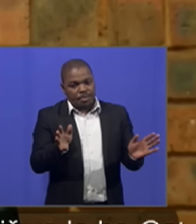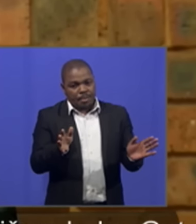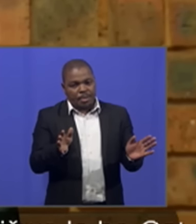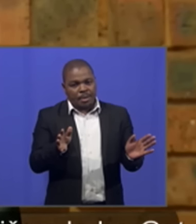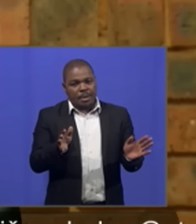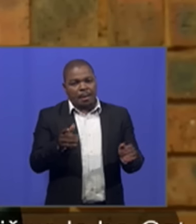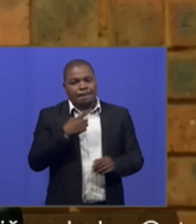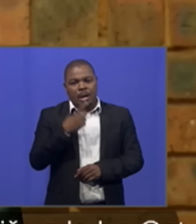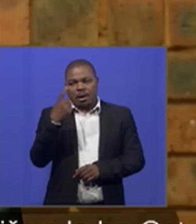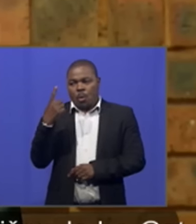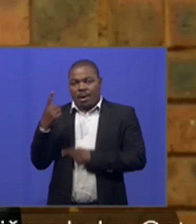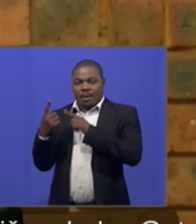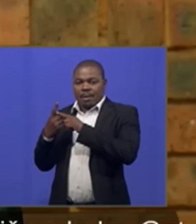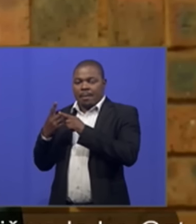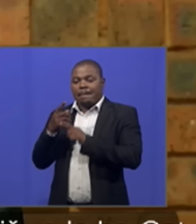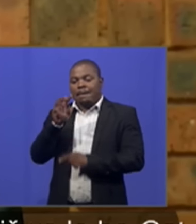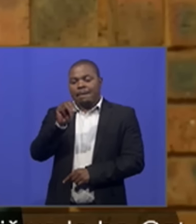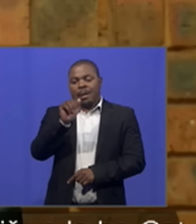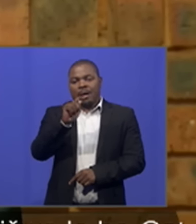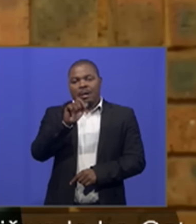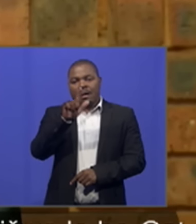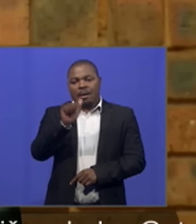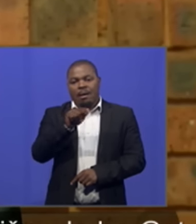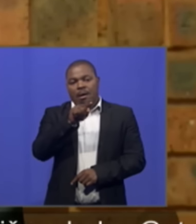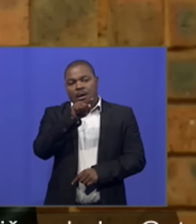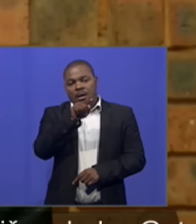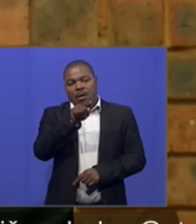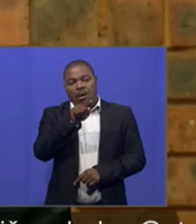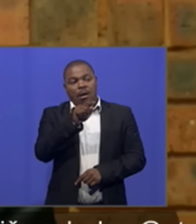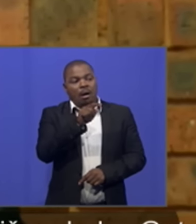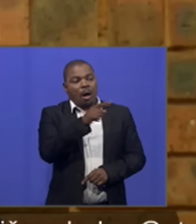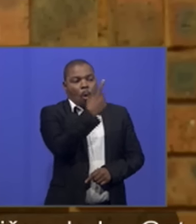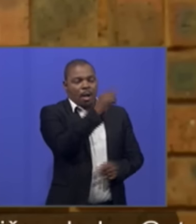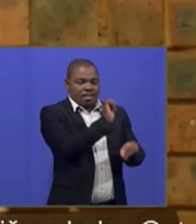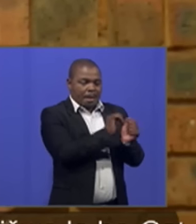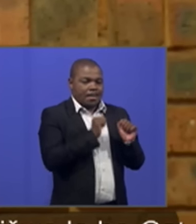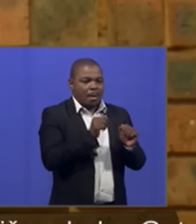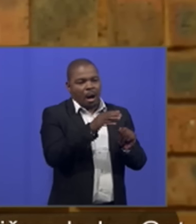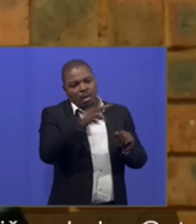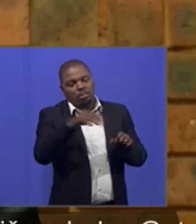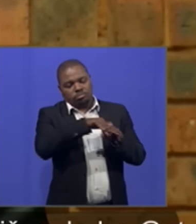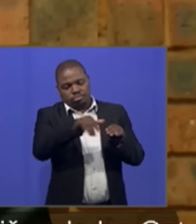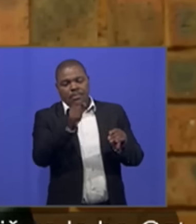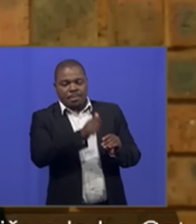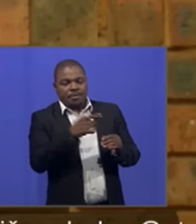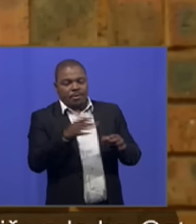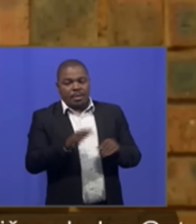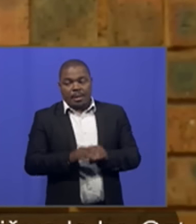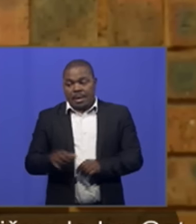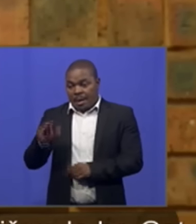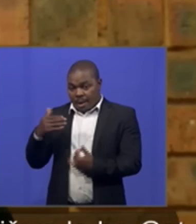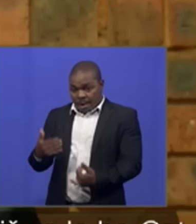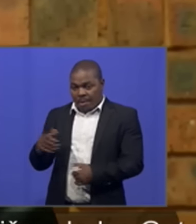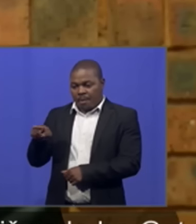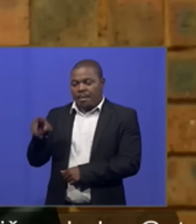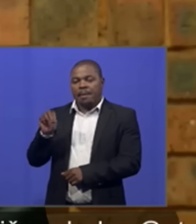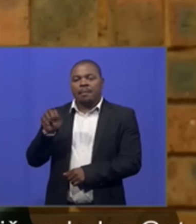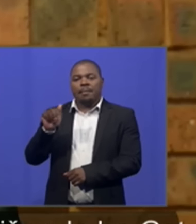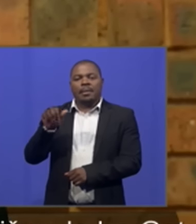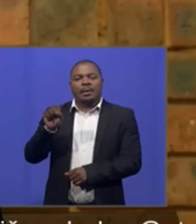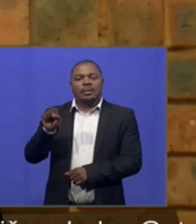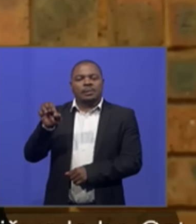for accused number 1, Mr. Matlala, was released on bail. Your Worship, Mr. Masemola's attendance this morning is by